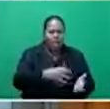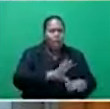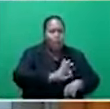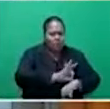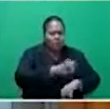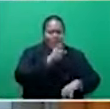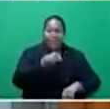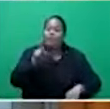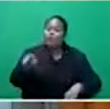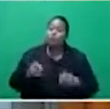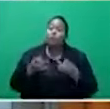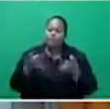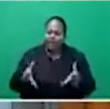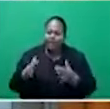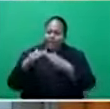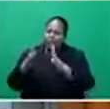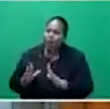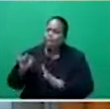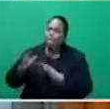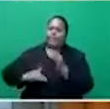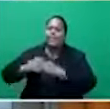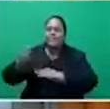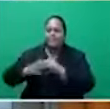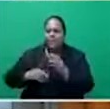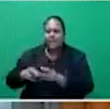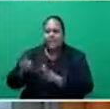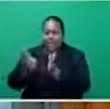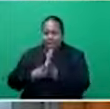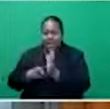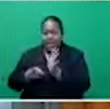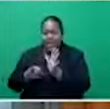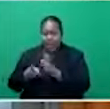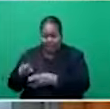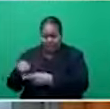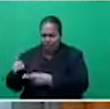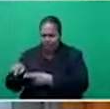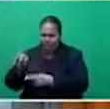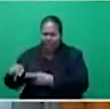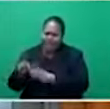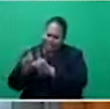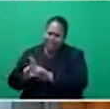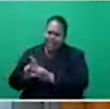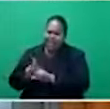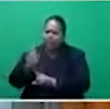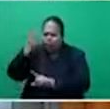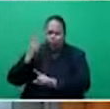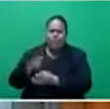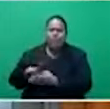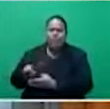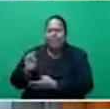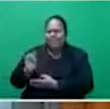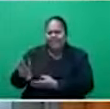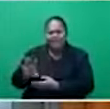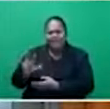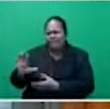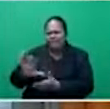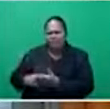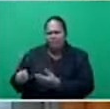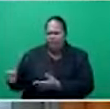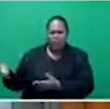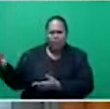that infrastructure, that improvement of hospital in Nabosa, that woman will only pay $10 or $5 to come to the hospital. That's what I said,